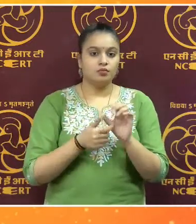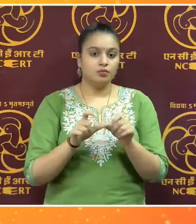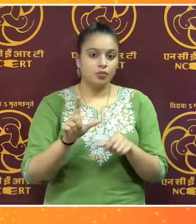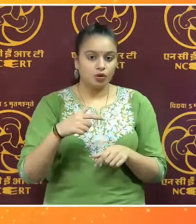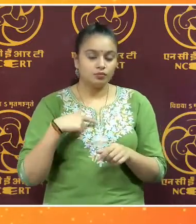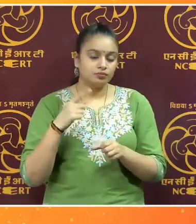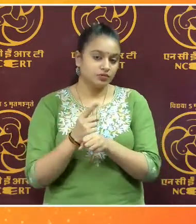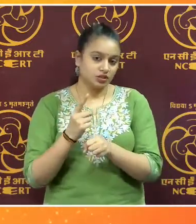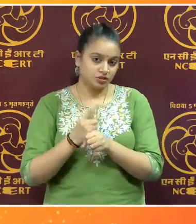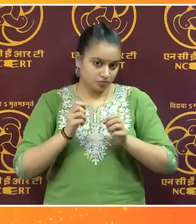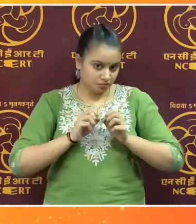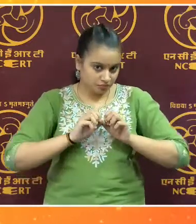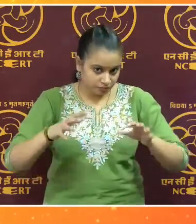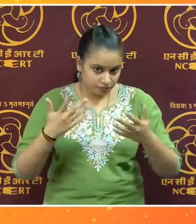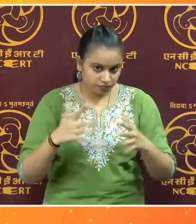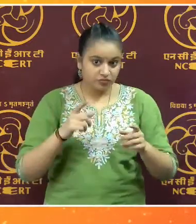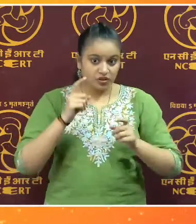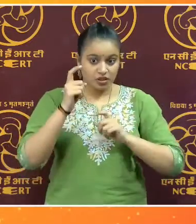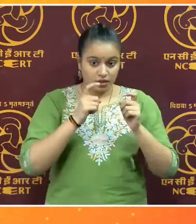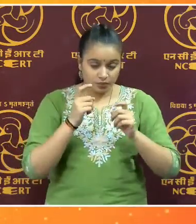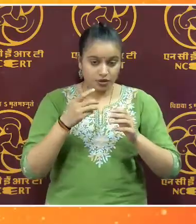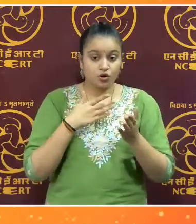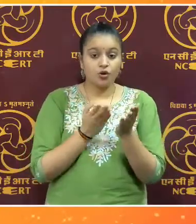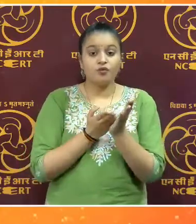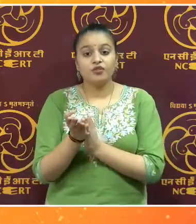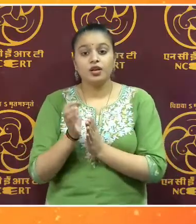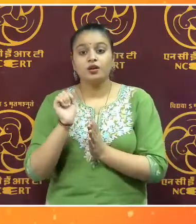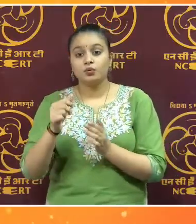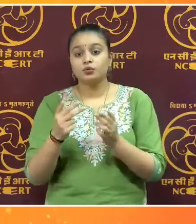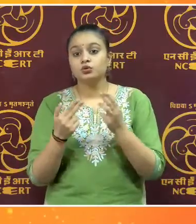well. The expressions and the way how you